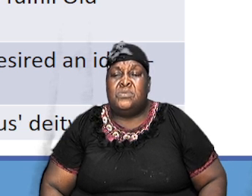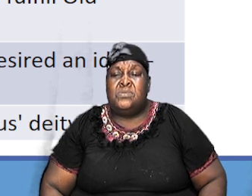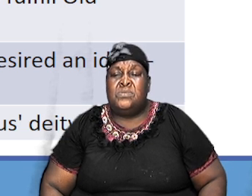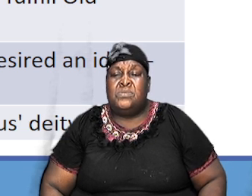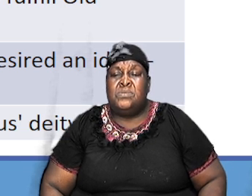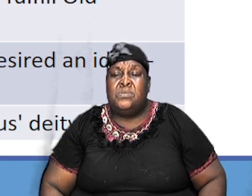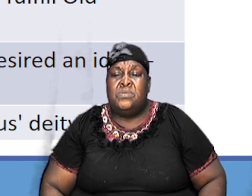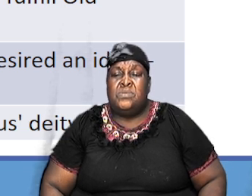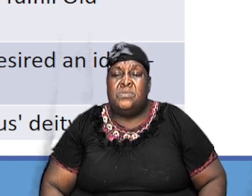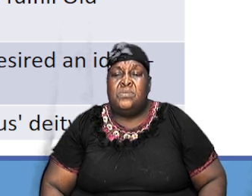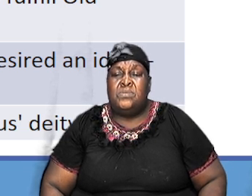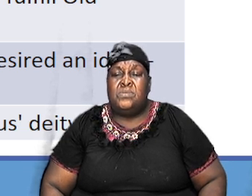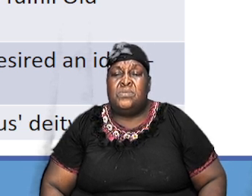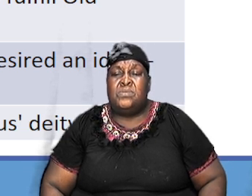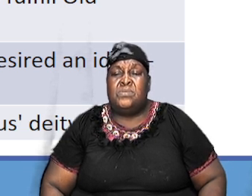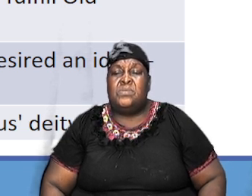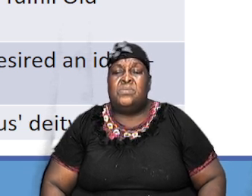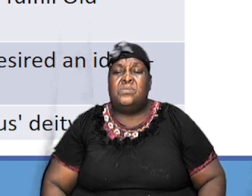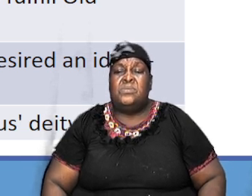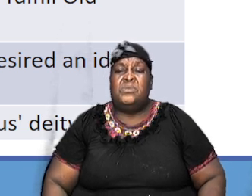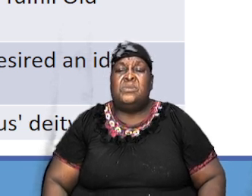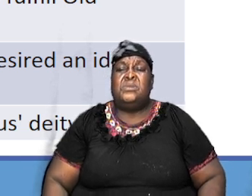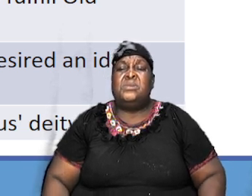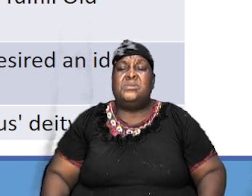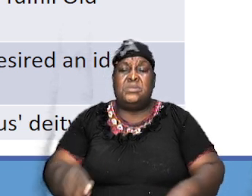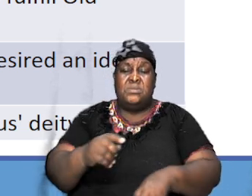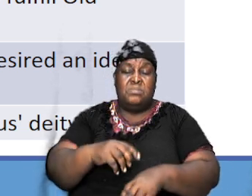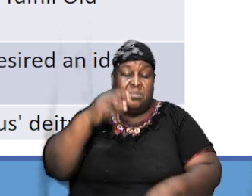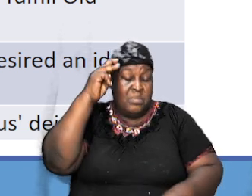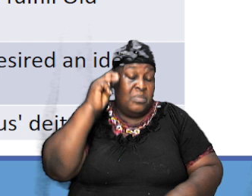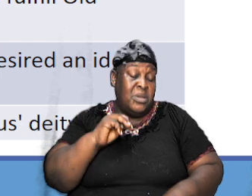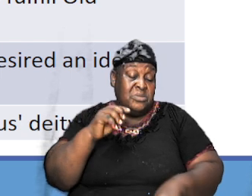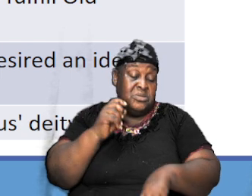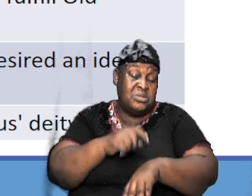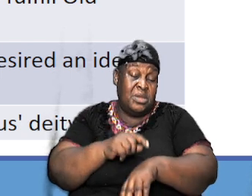his style was suited for this.